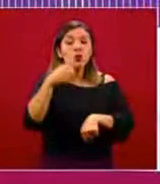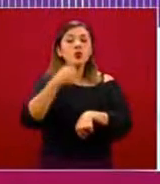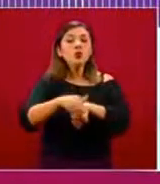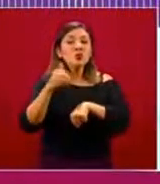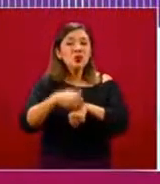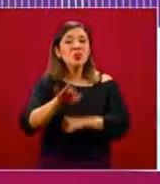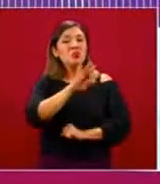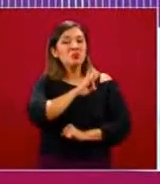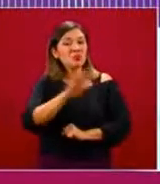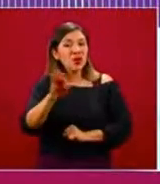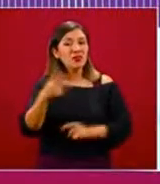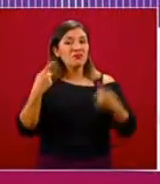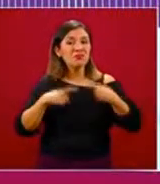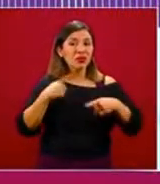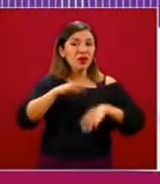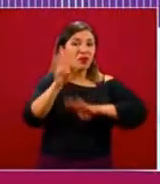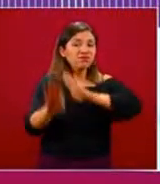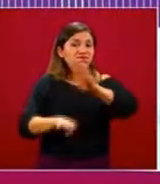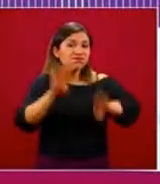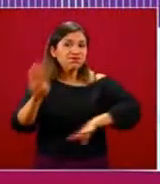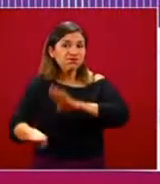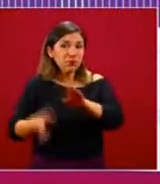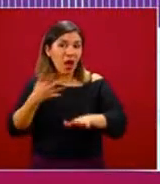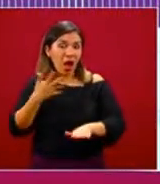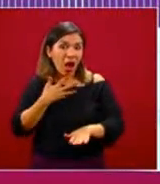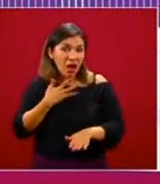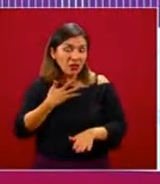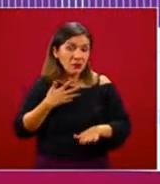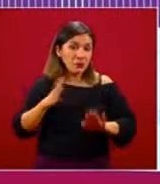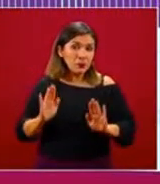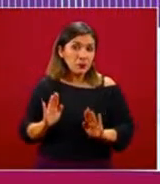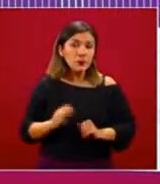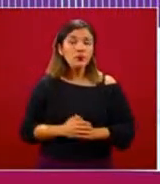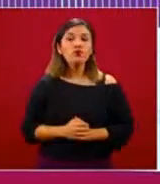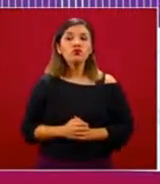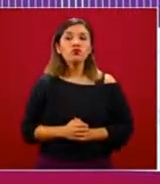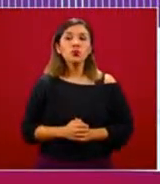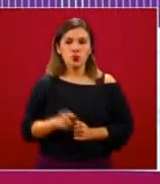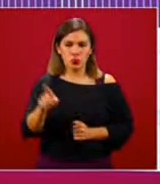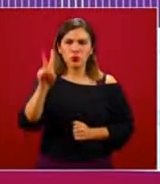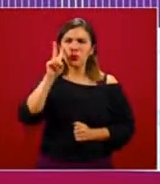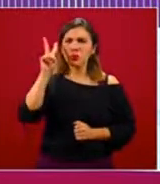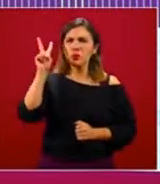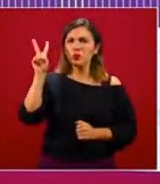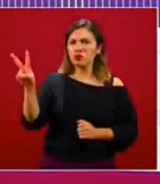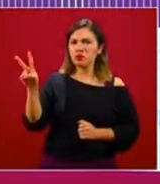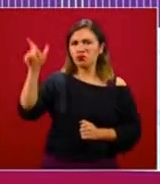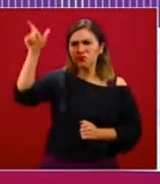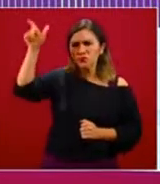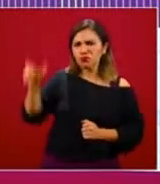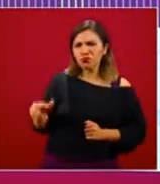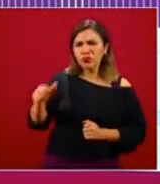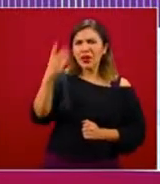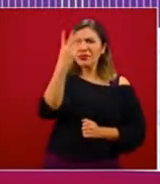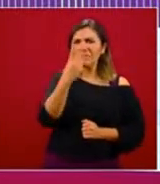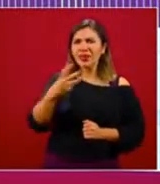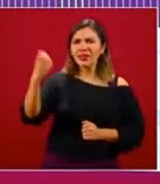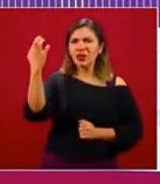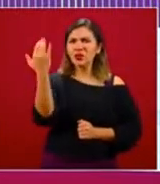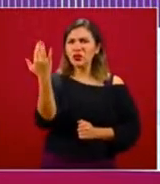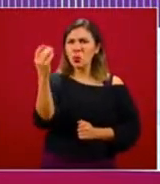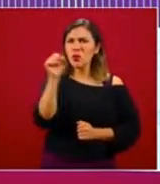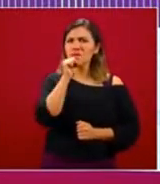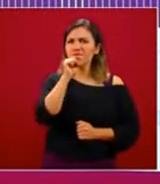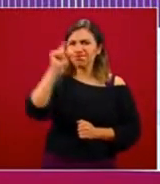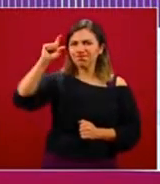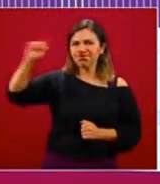June posible 4th, de muertes que pueden registrarse. in a summary, Vean the ustedes recorded que aquí fatalities debajo del that could be